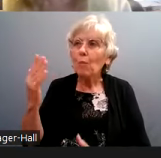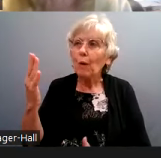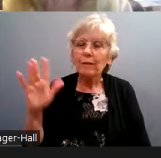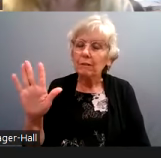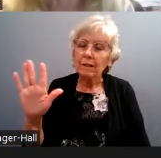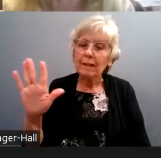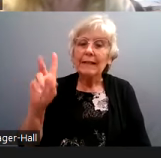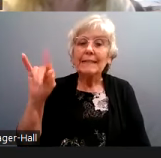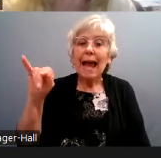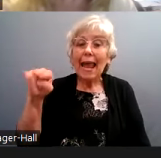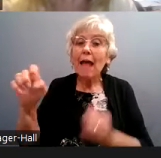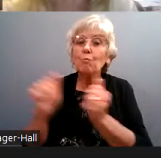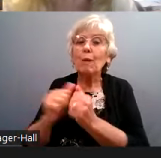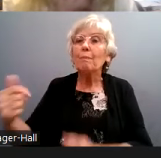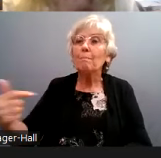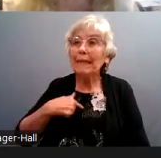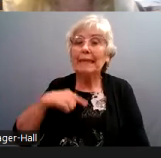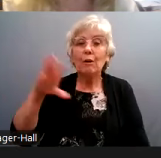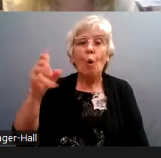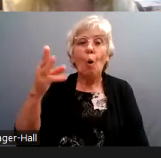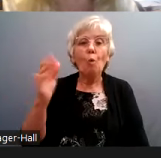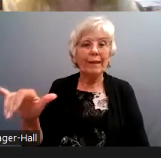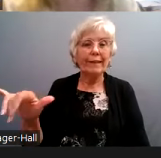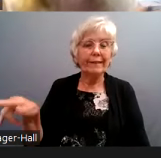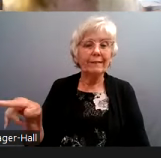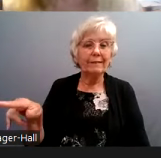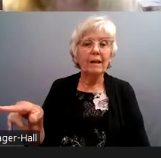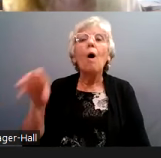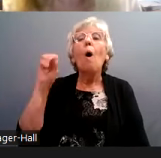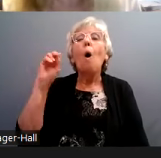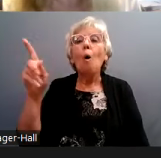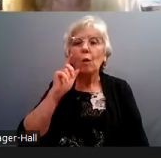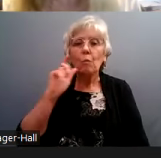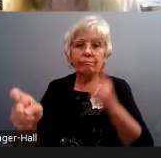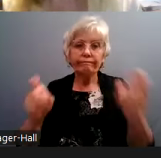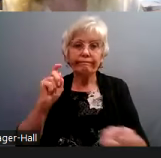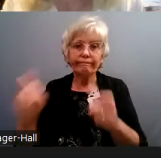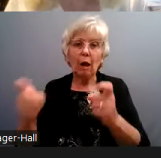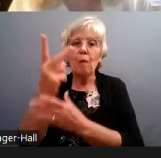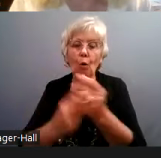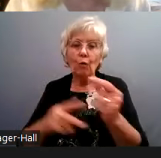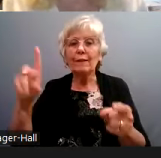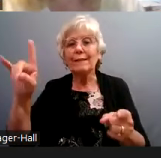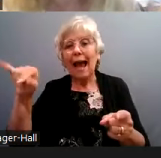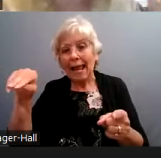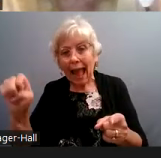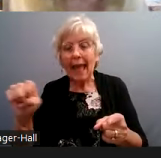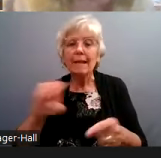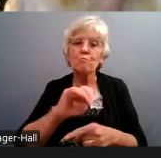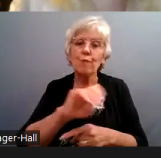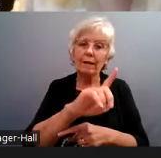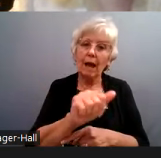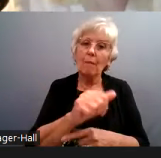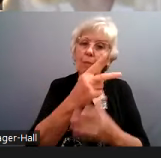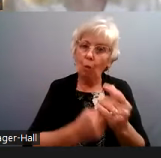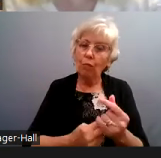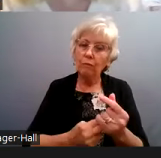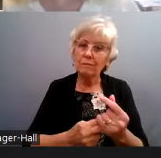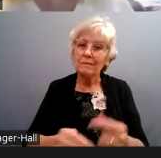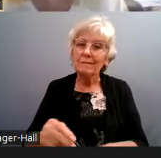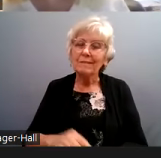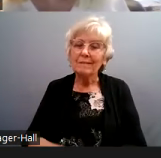Diane is with me. All right. So you know what? We're going to give Brenda and Diane each a t-shirt. Okay. You know what?